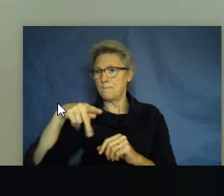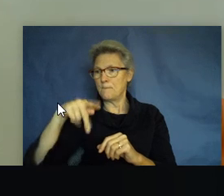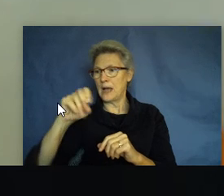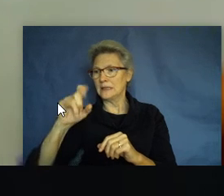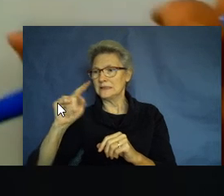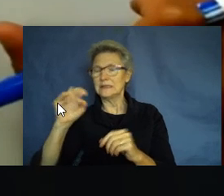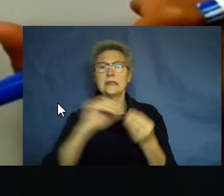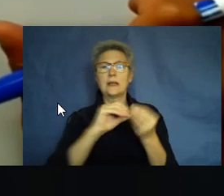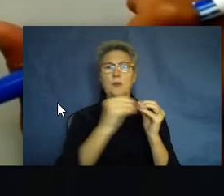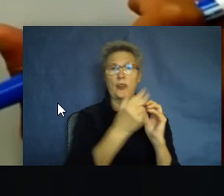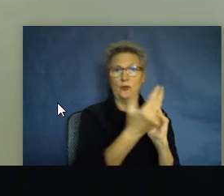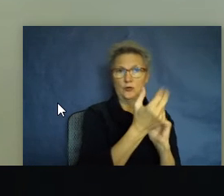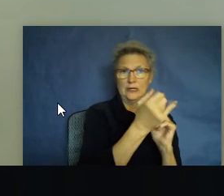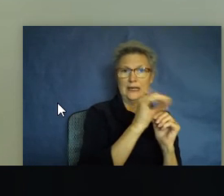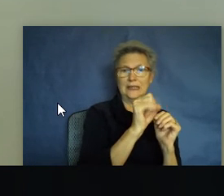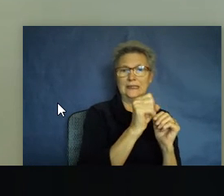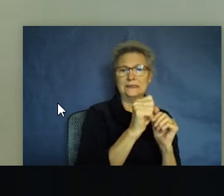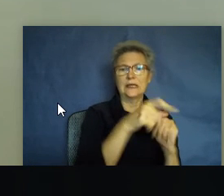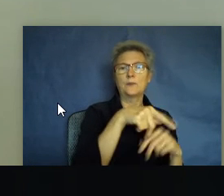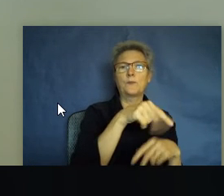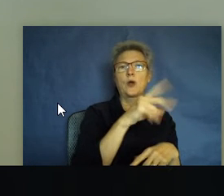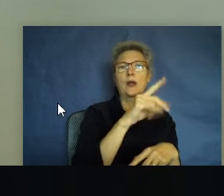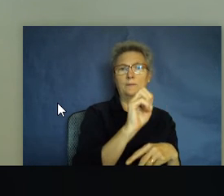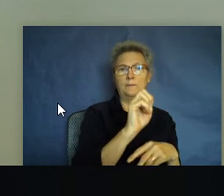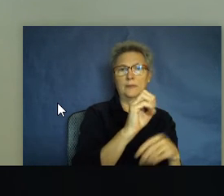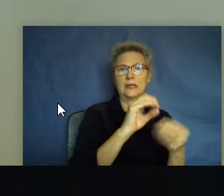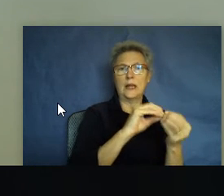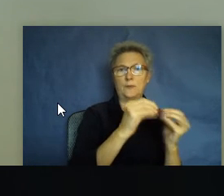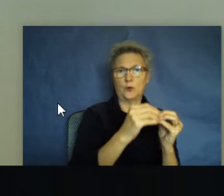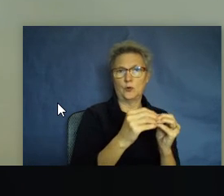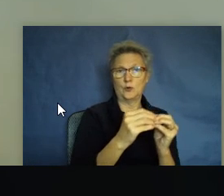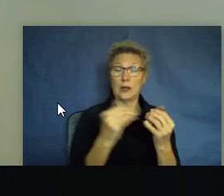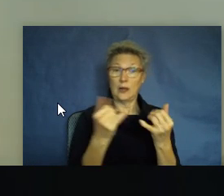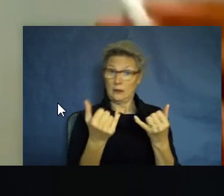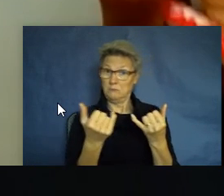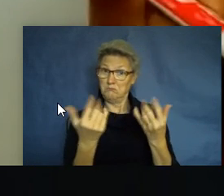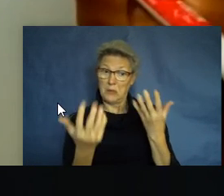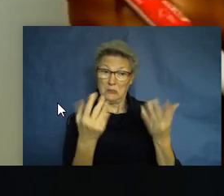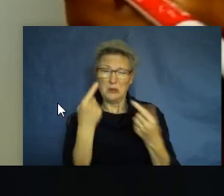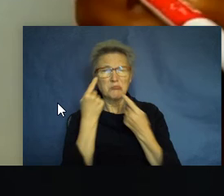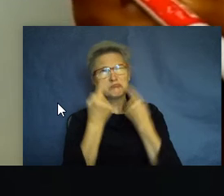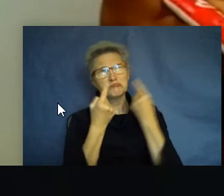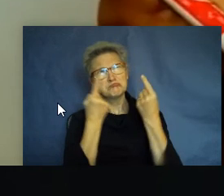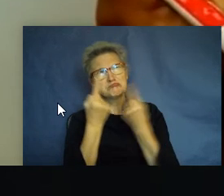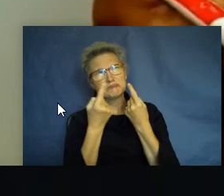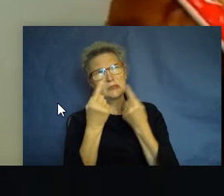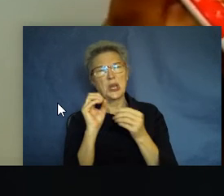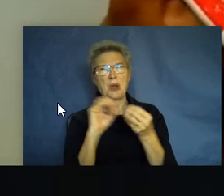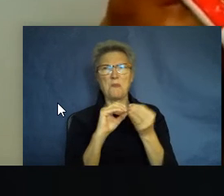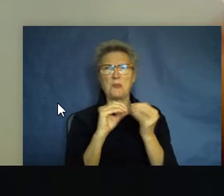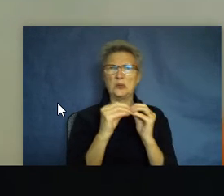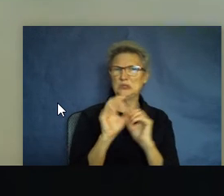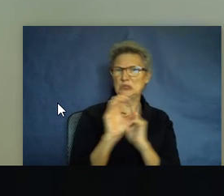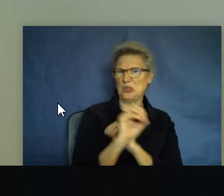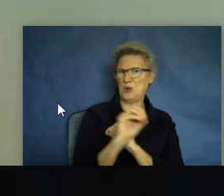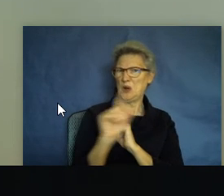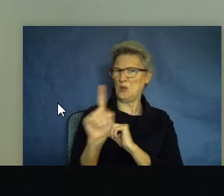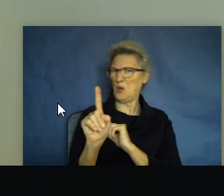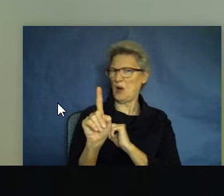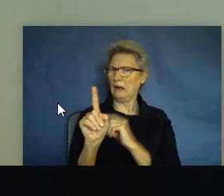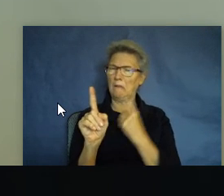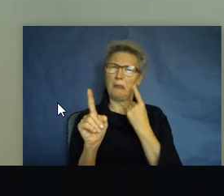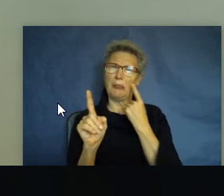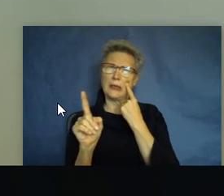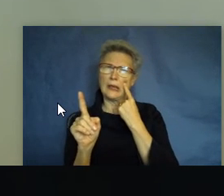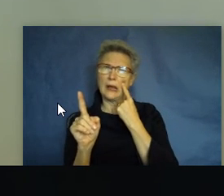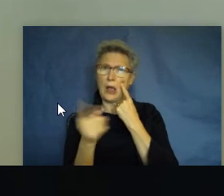number 13 is a prime number. Now, you might be wondering about the numbers 0 and 1. You might be